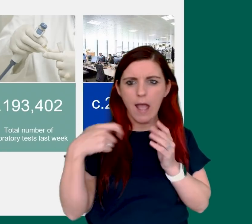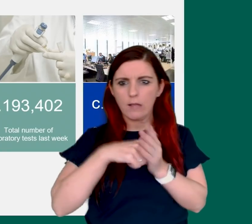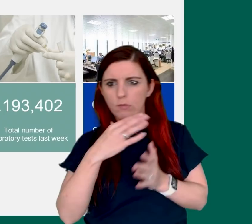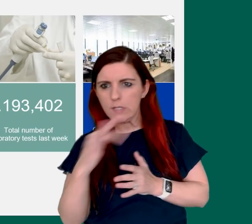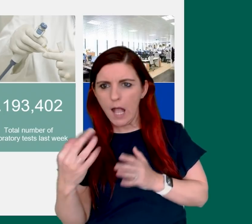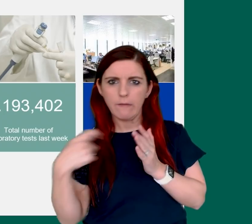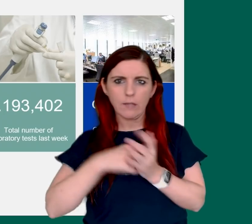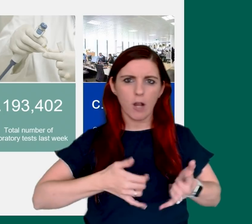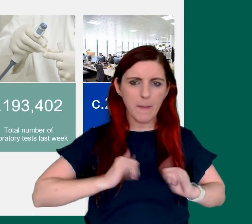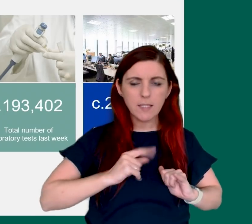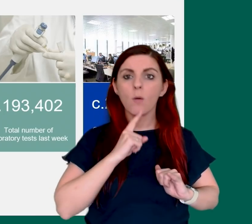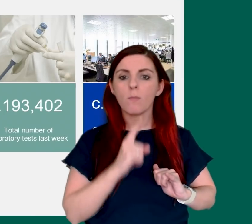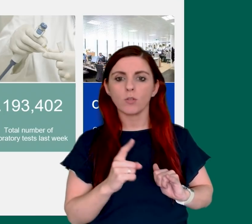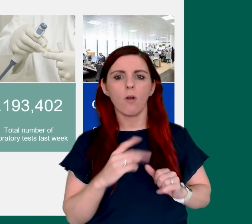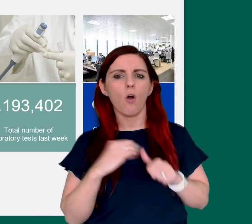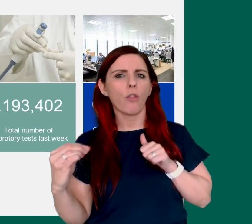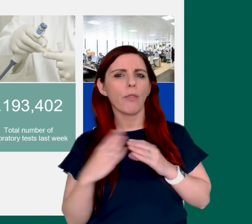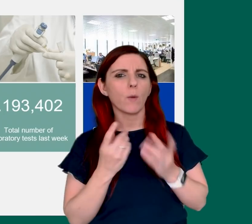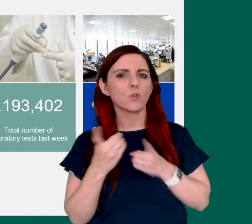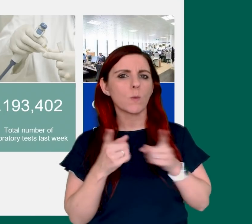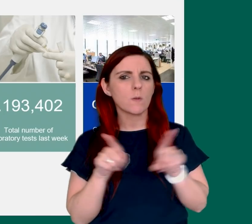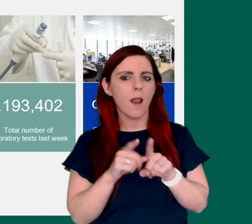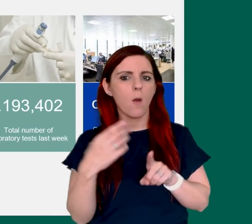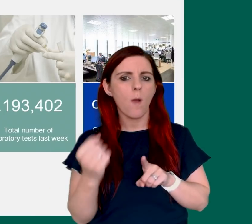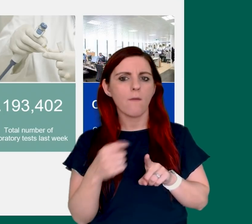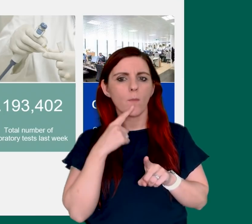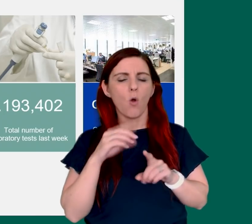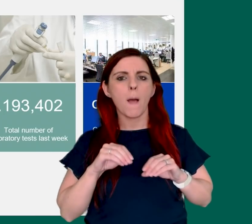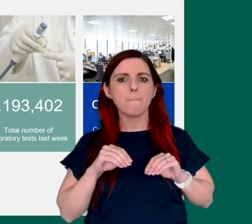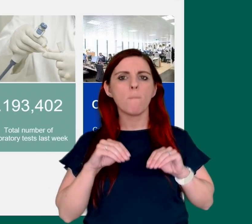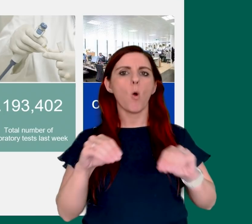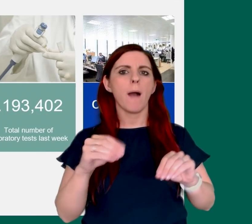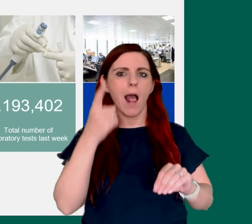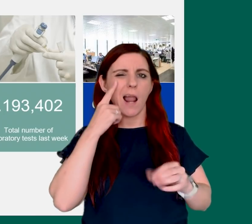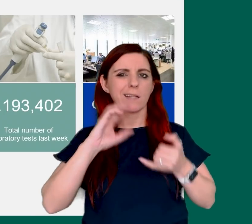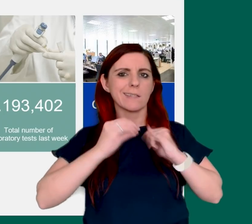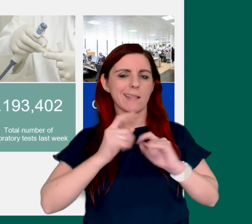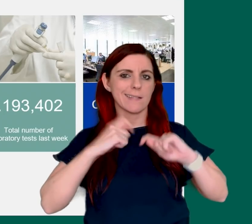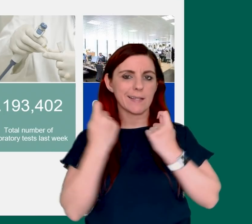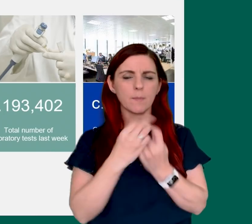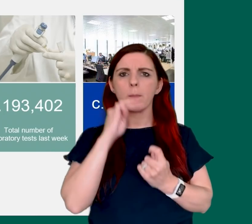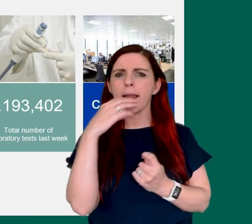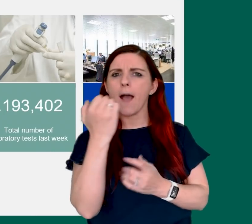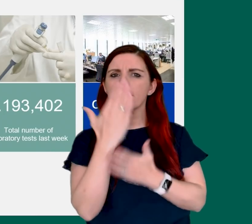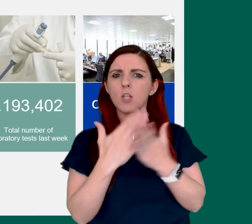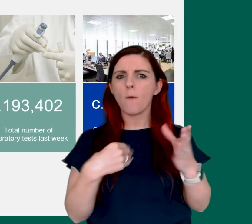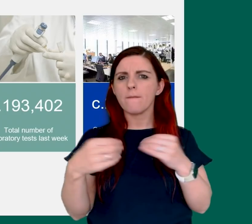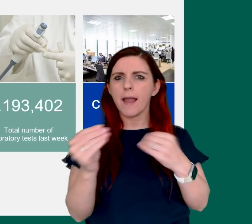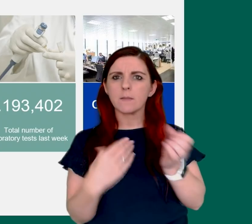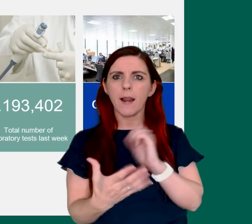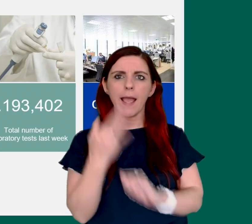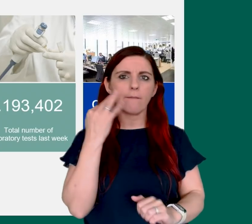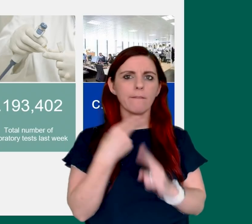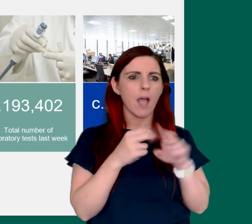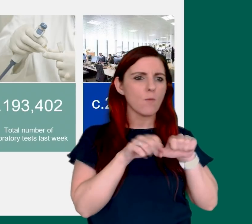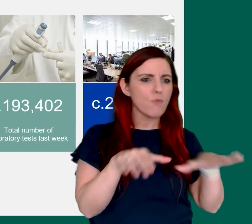earlier. The other measure that we're doing is we have what are called mobile testing teams, and that allows us a little bit of flexibility when we get strains in different